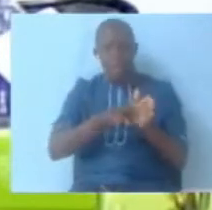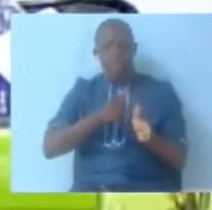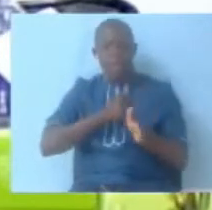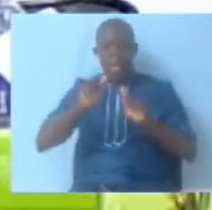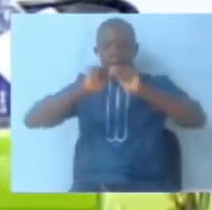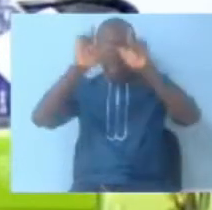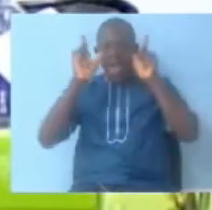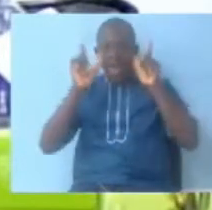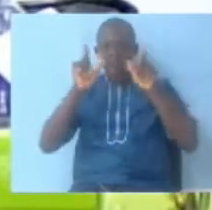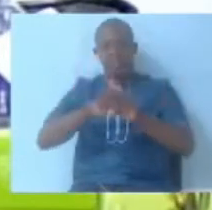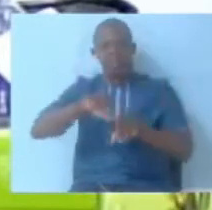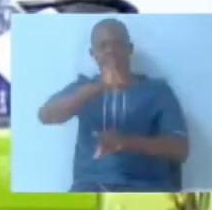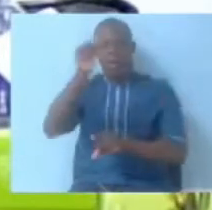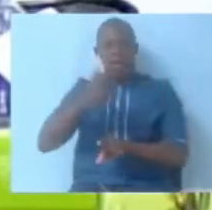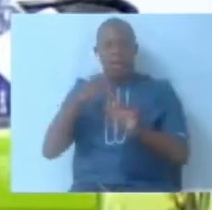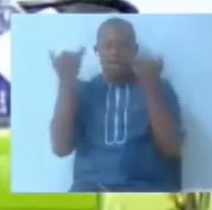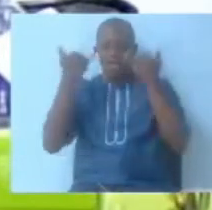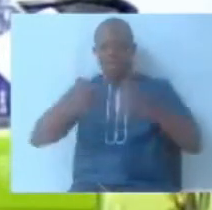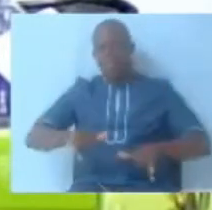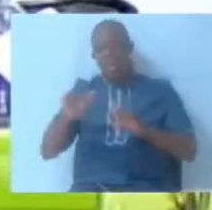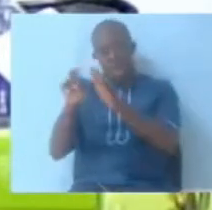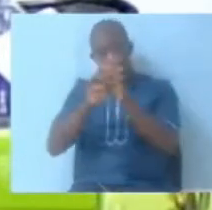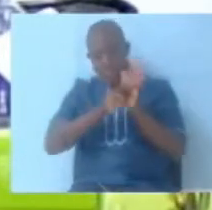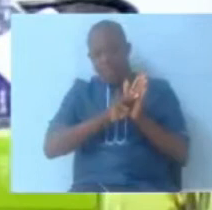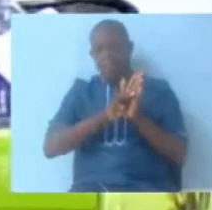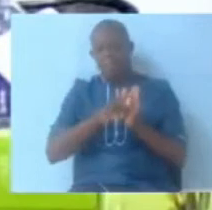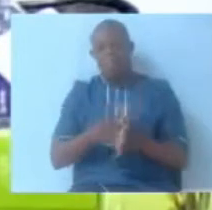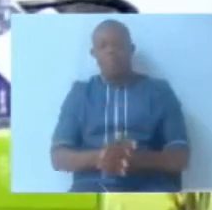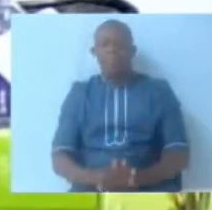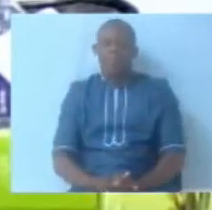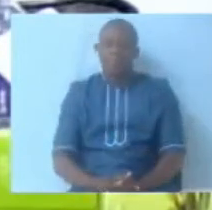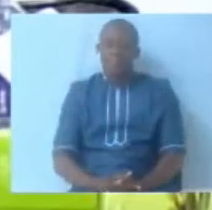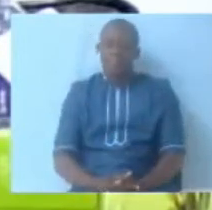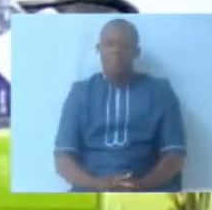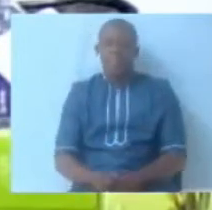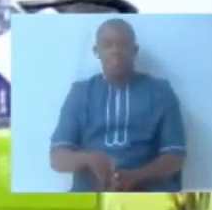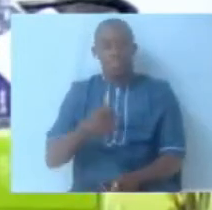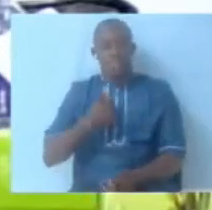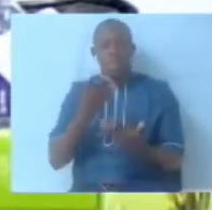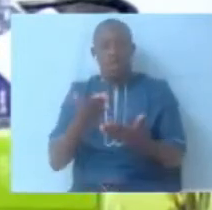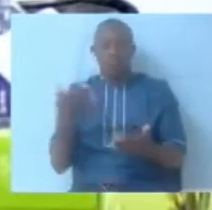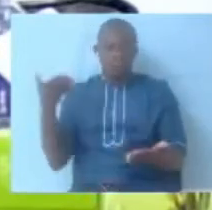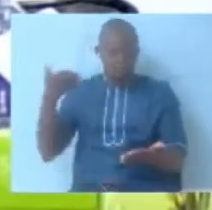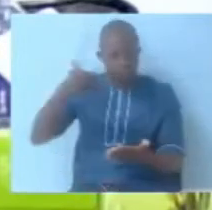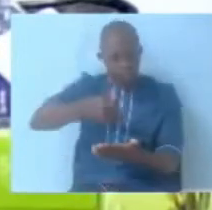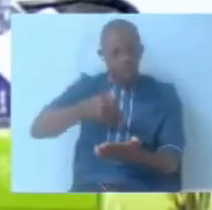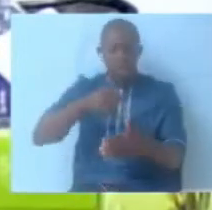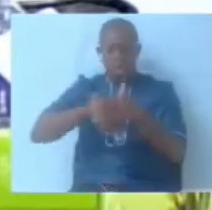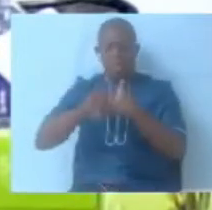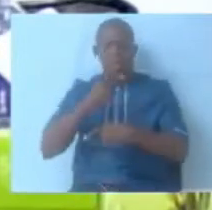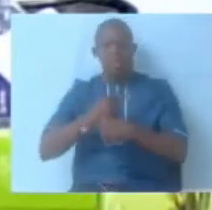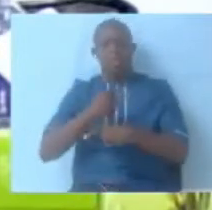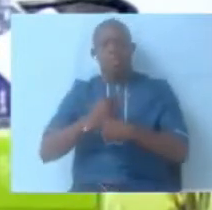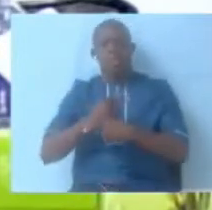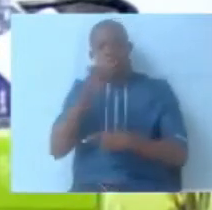one. Wala munna londi konti bo labangoti na balu kono bar wode manganye de mboitale. I came down home, I got appointed in the